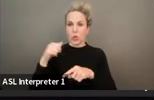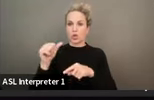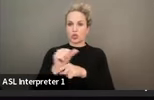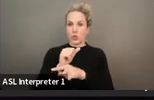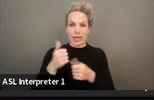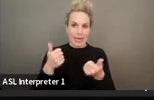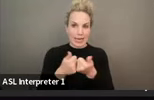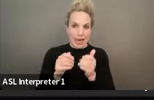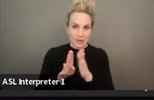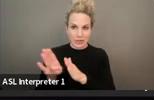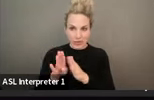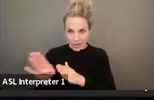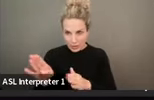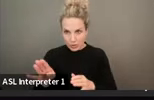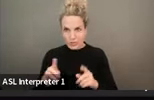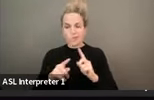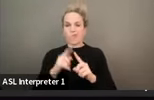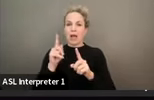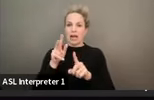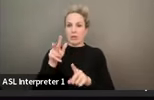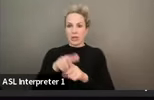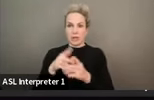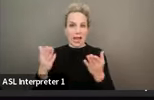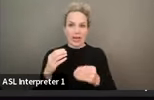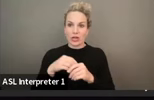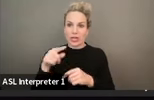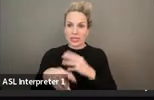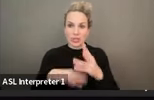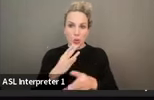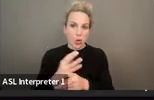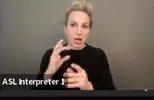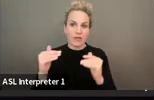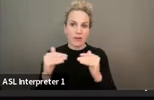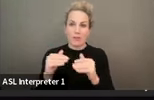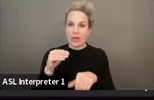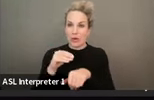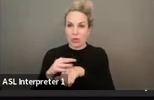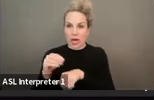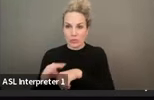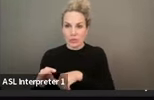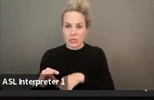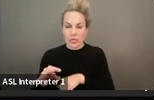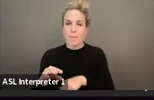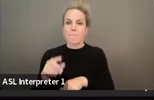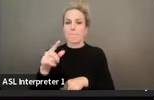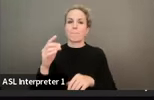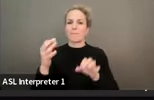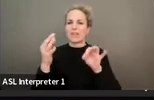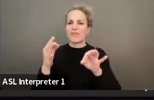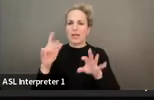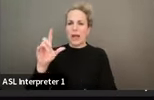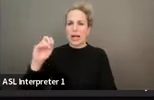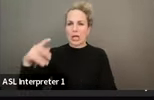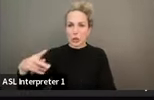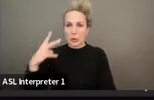developers, but it's definitely applicable here in this world of peer counseling. It's this feedback loop. So you see this